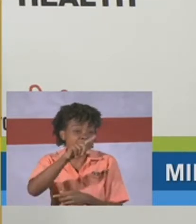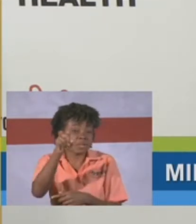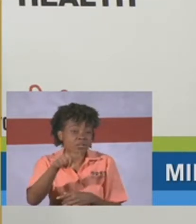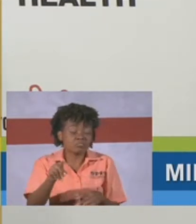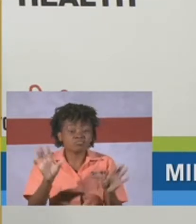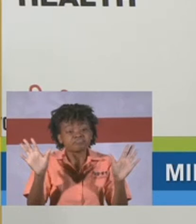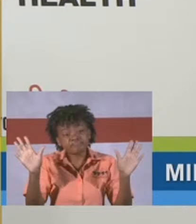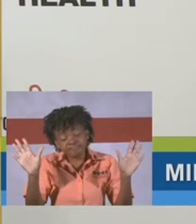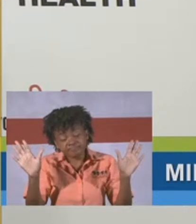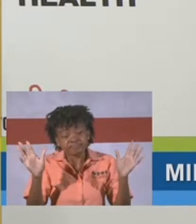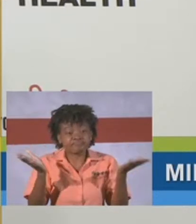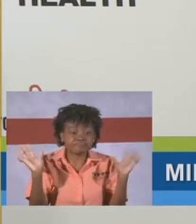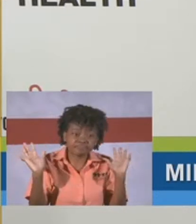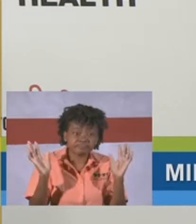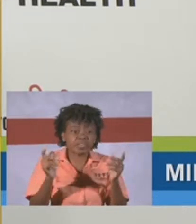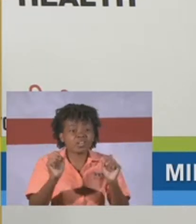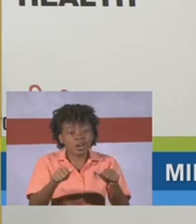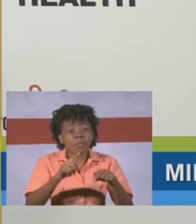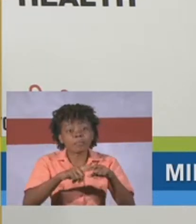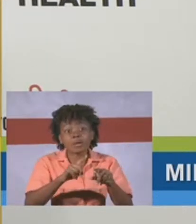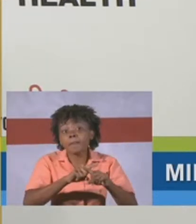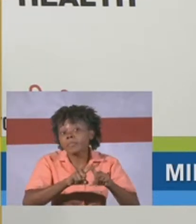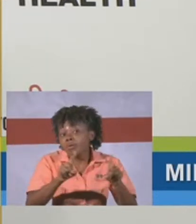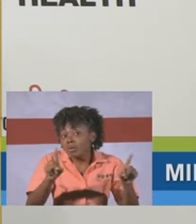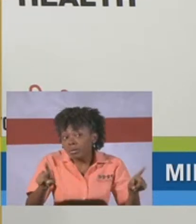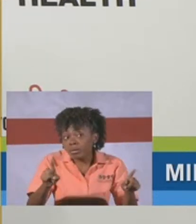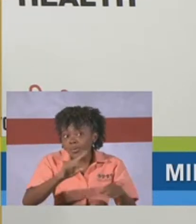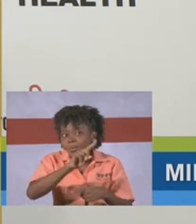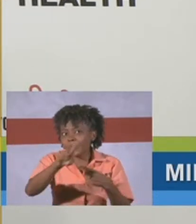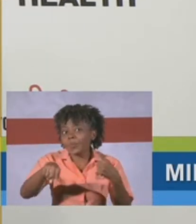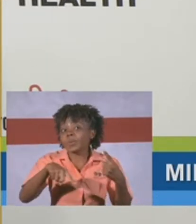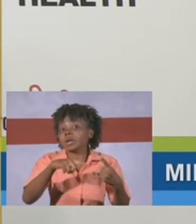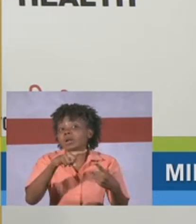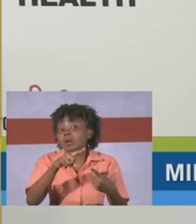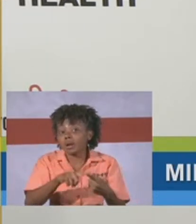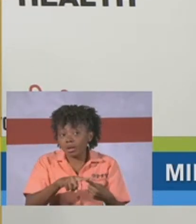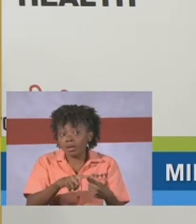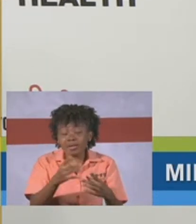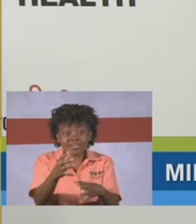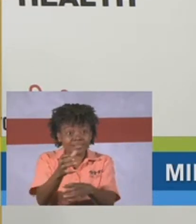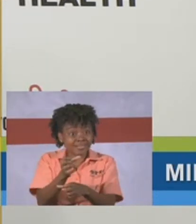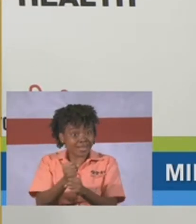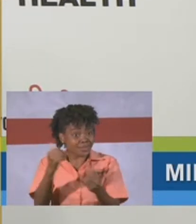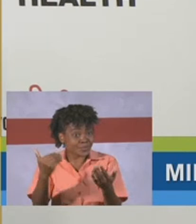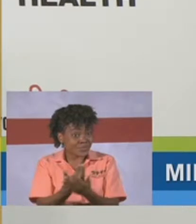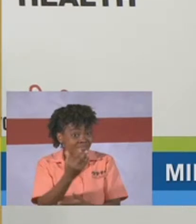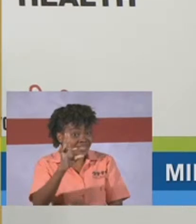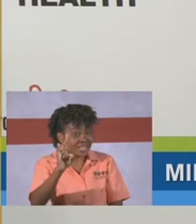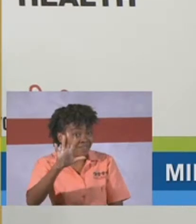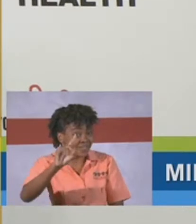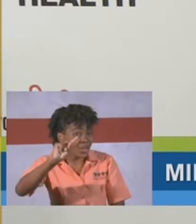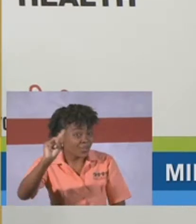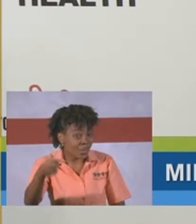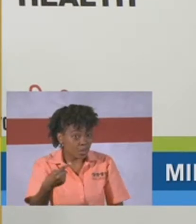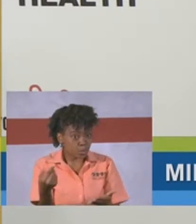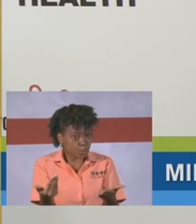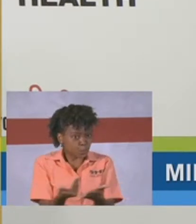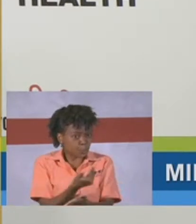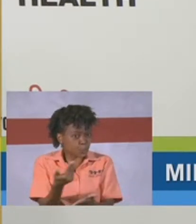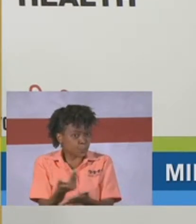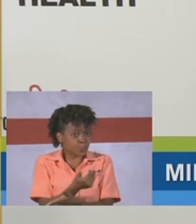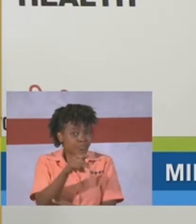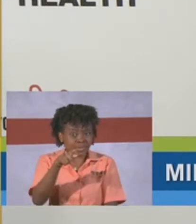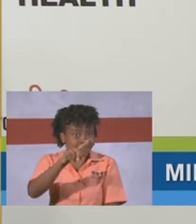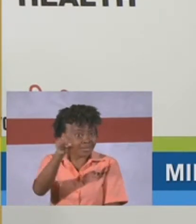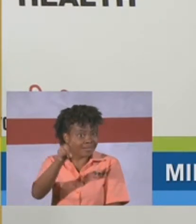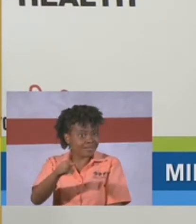the 75,000 shots sometime next week, hopefully we go back to normal service. And